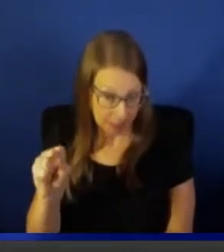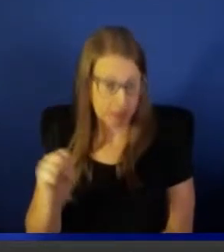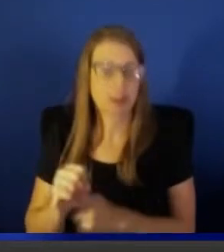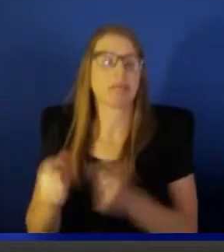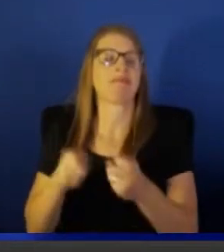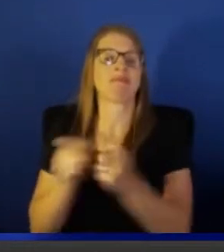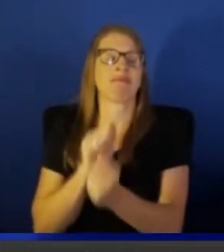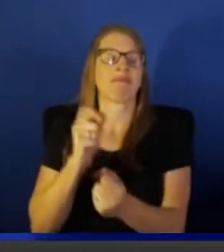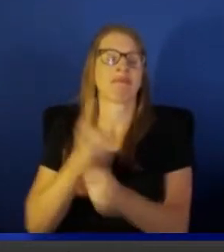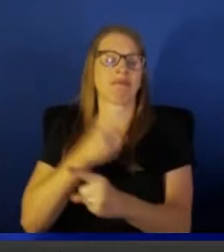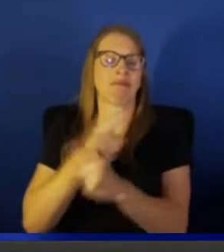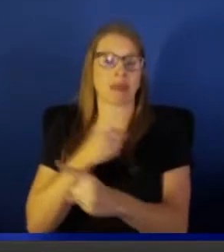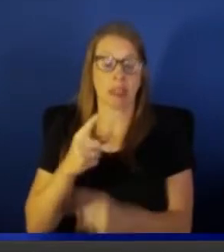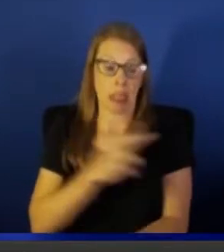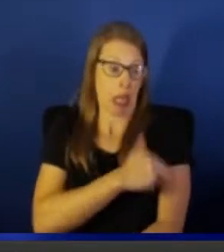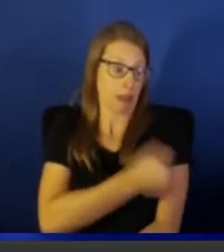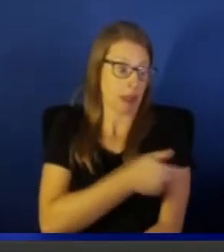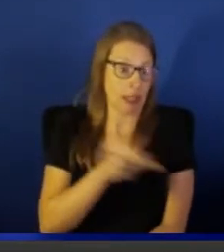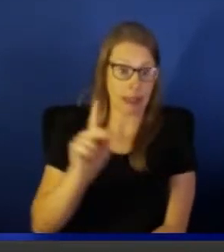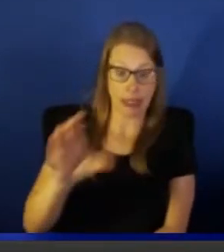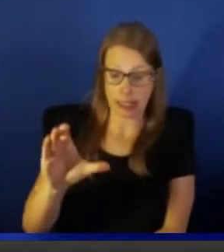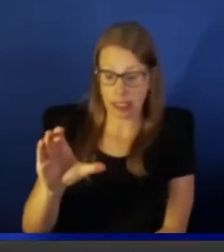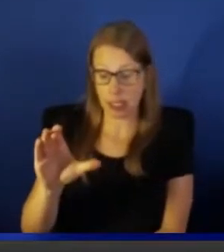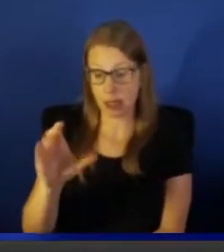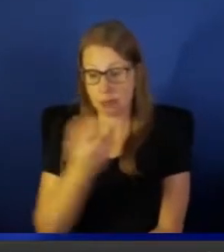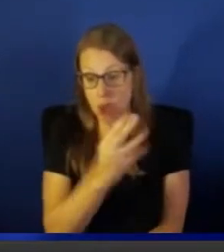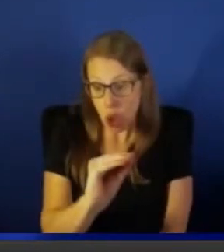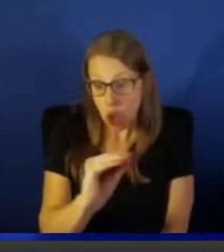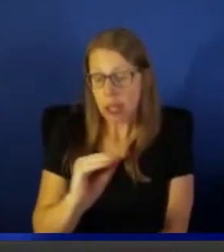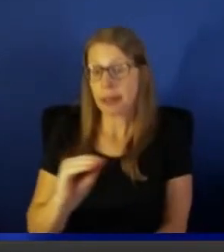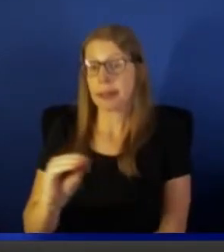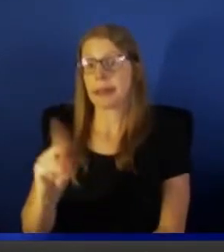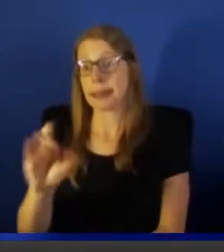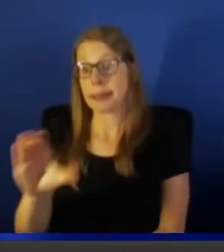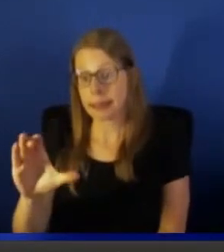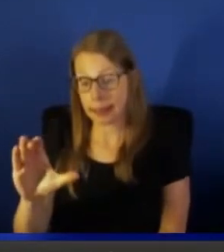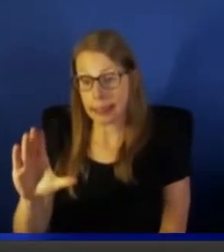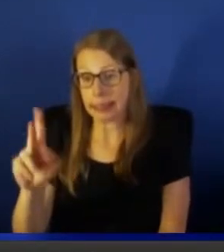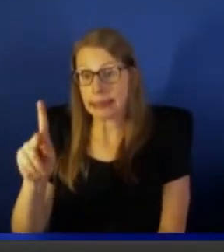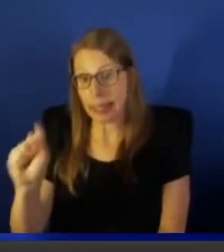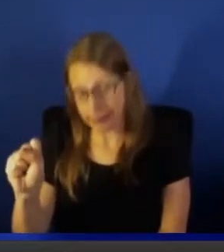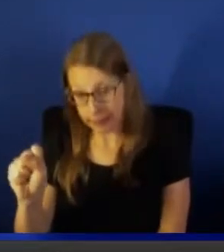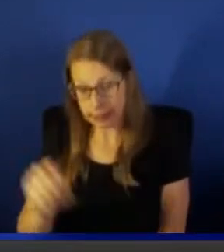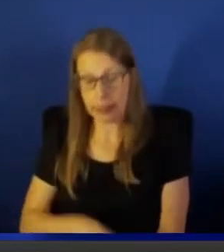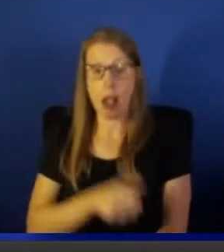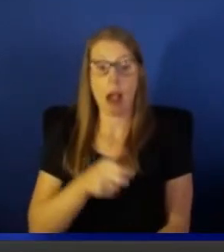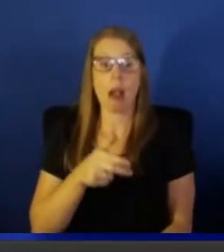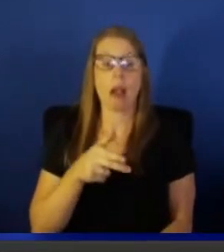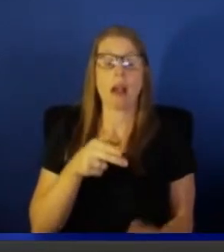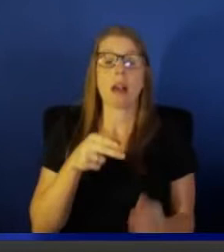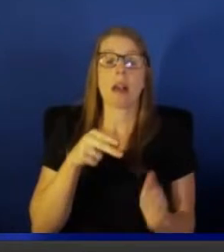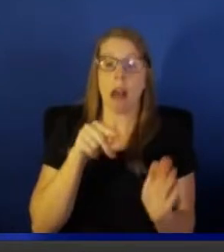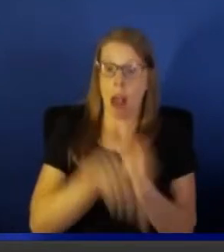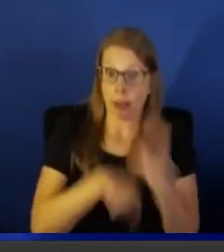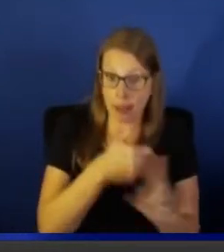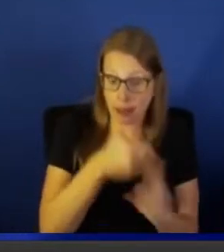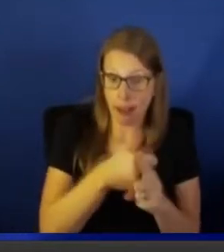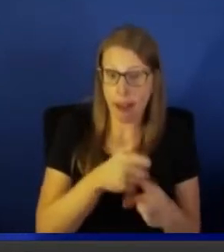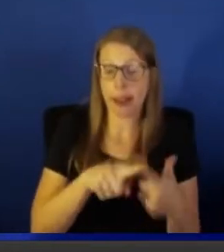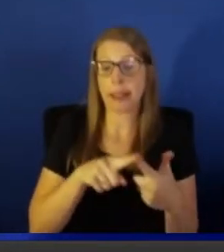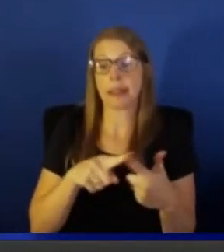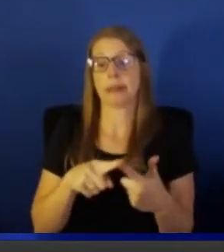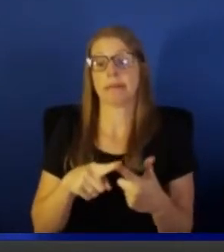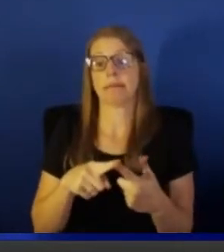those are hospitals in Kansas City, Missouri, Kansas City, Kansas, increasingly throughout our region, both in homicides, accidental shootings, suicides, and so many